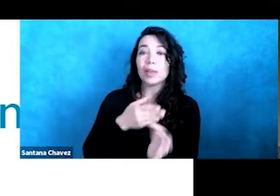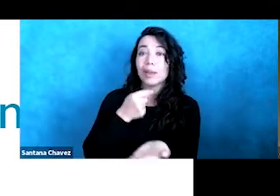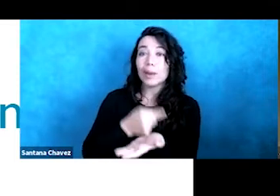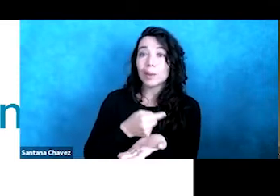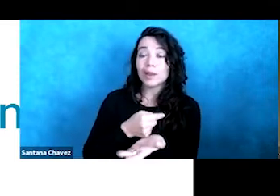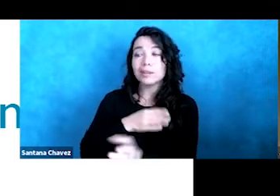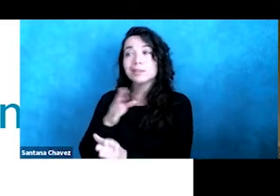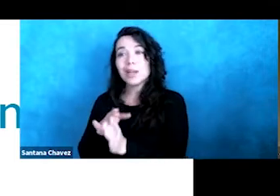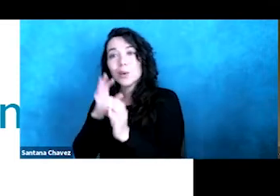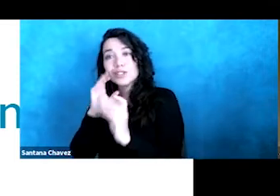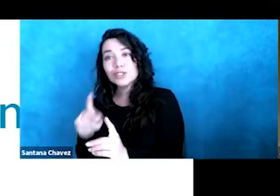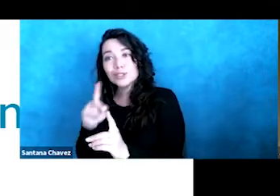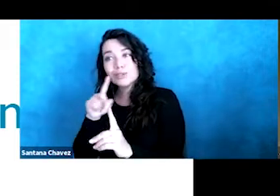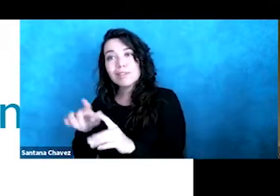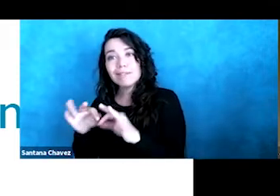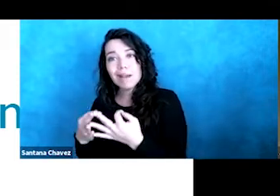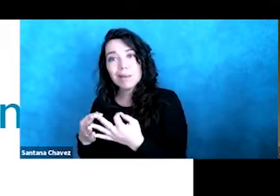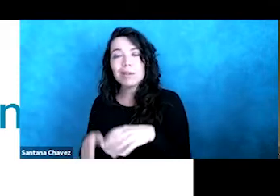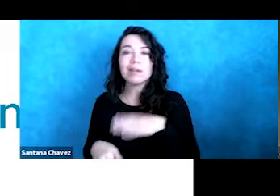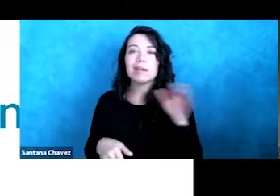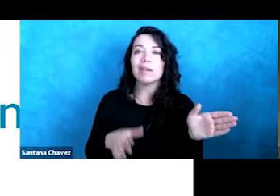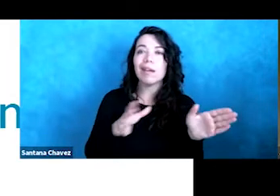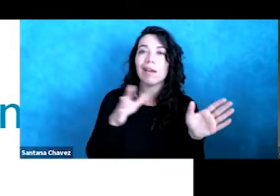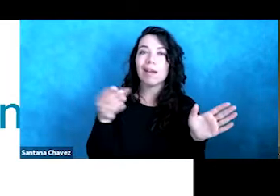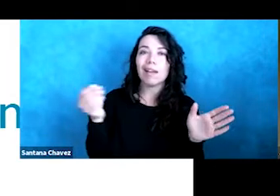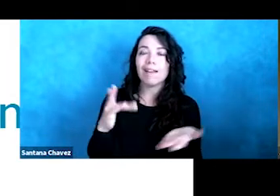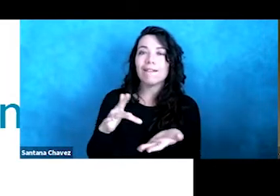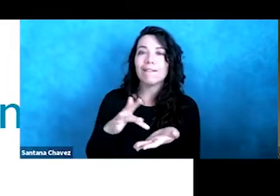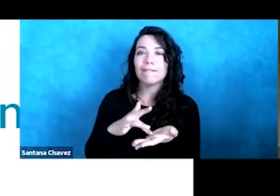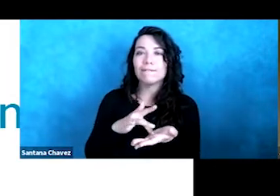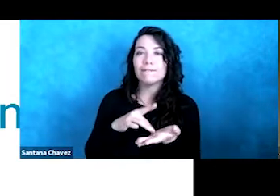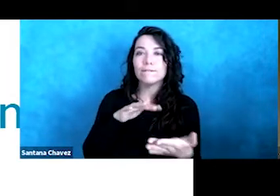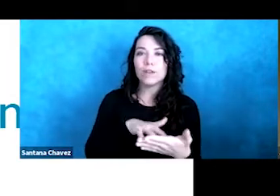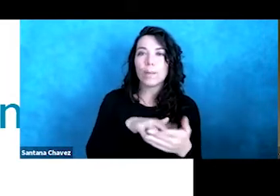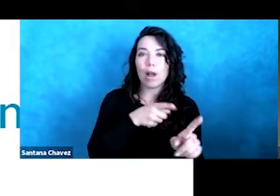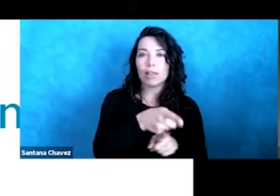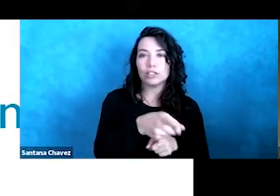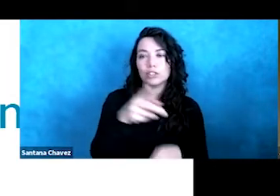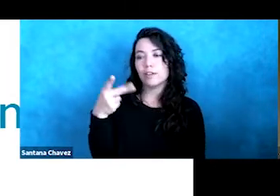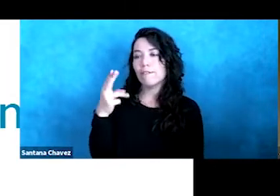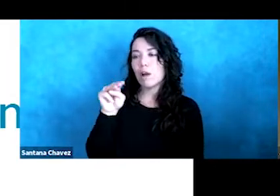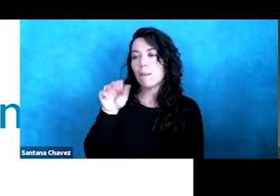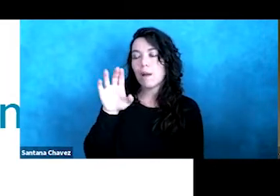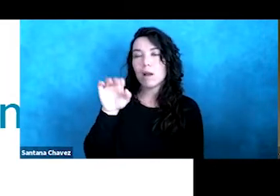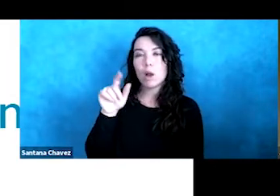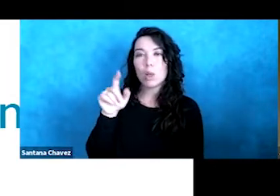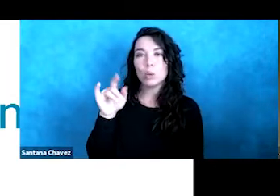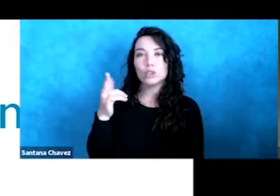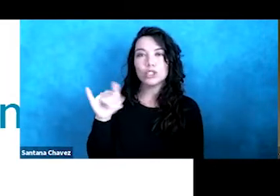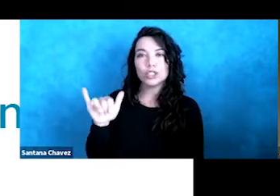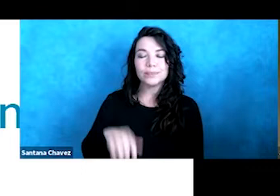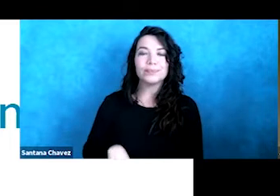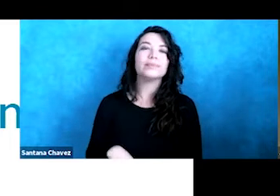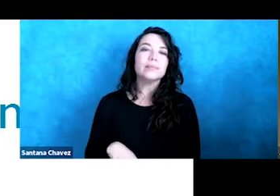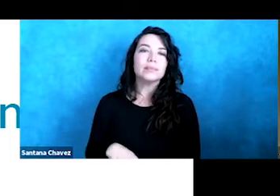and their families, and pharmacology. Psychosocial interventions are those that focus on addressing stress through changes in their